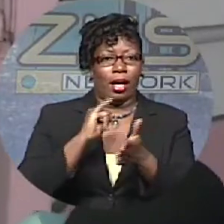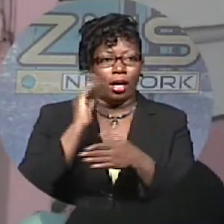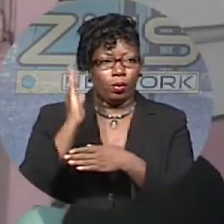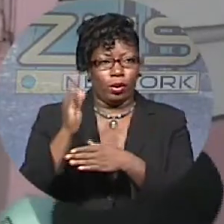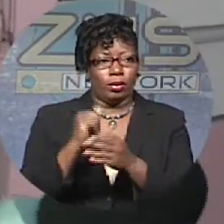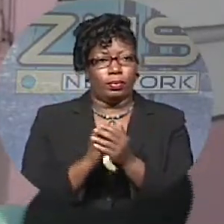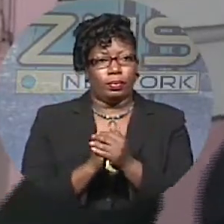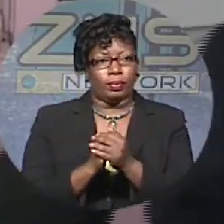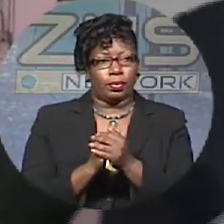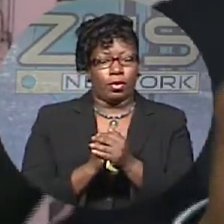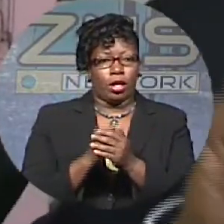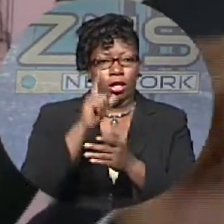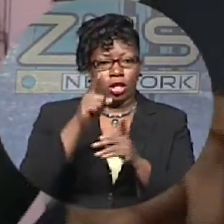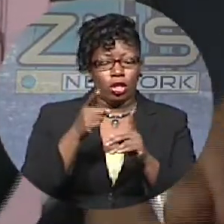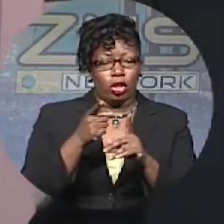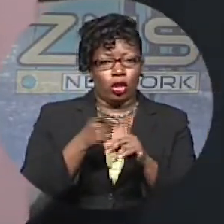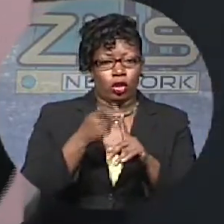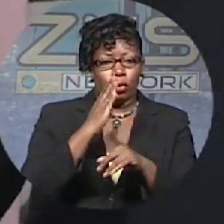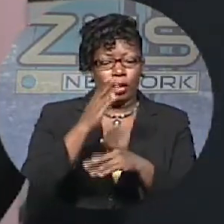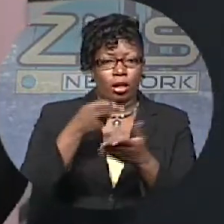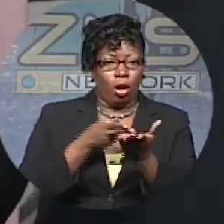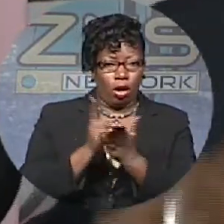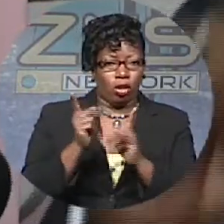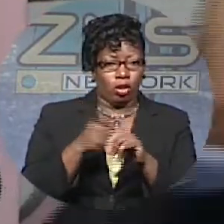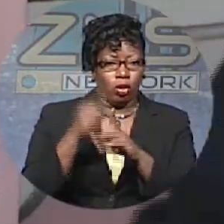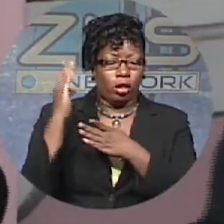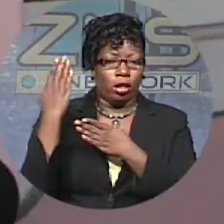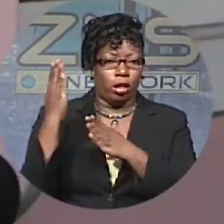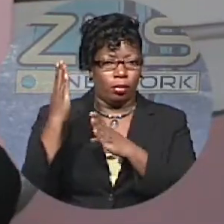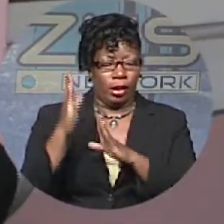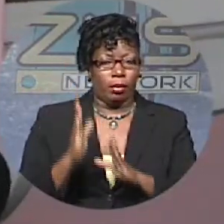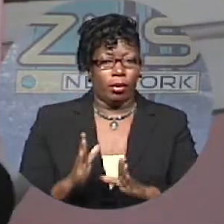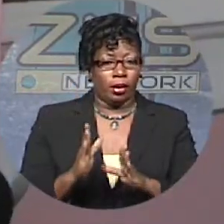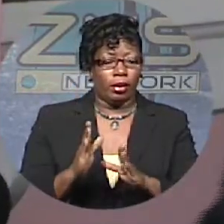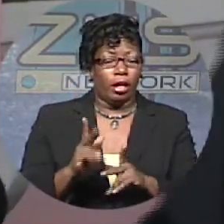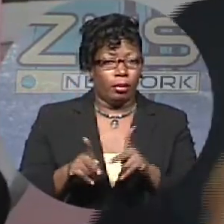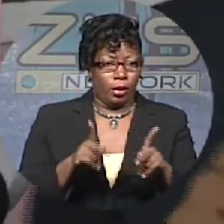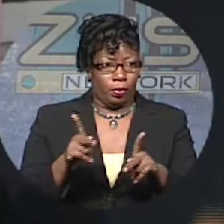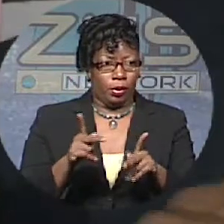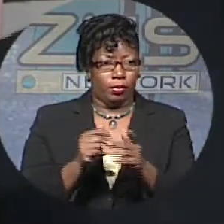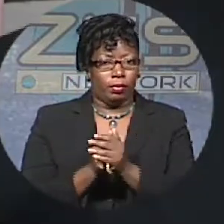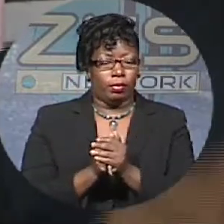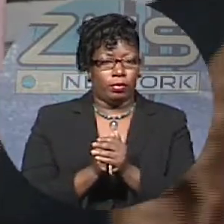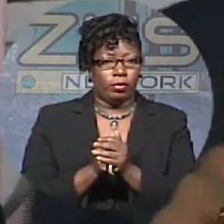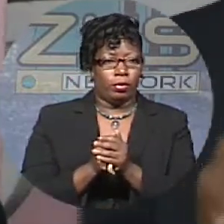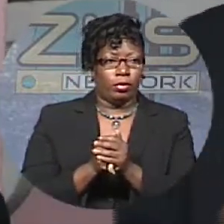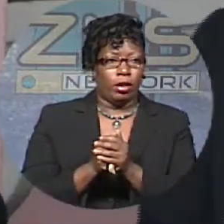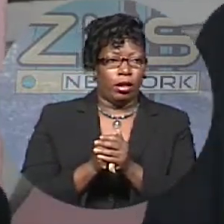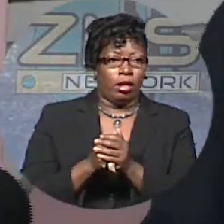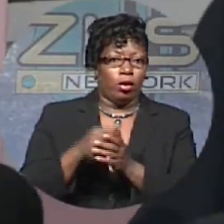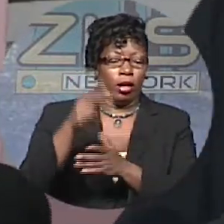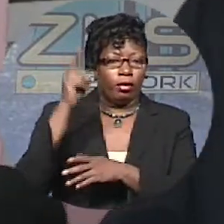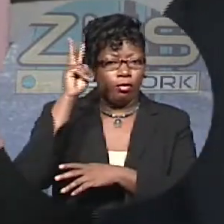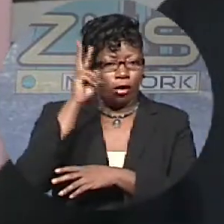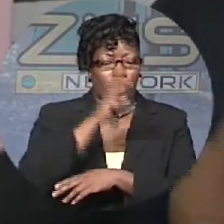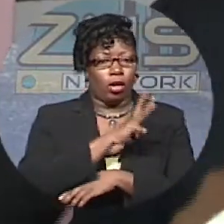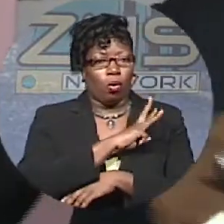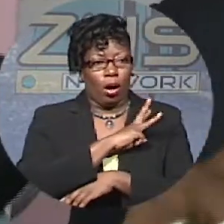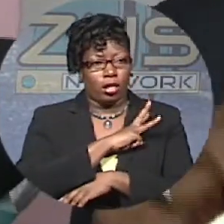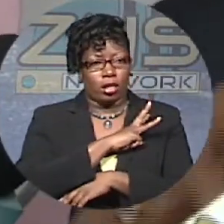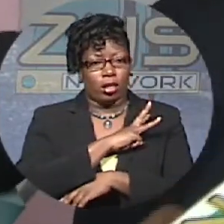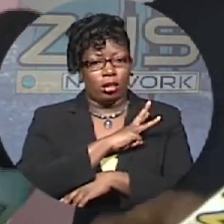always be honest to the Bahamian people. Frank Watson was a frequent visitor as Deputy Prime Minister